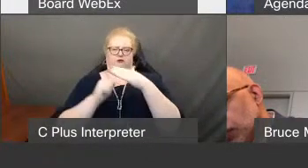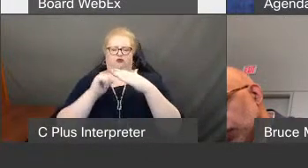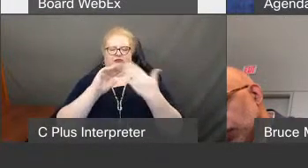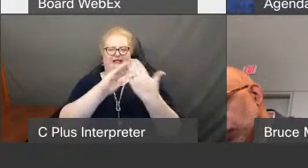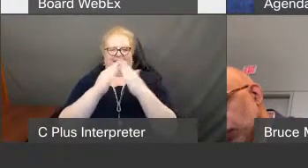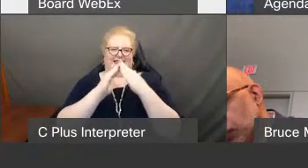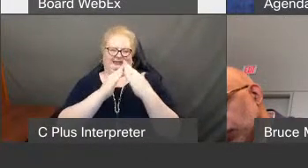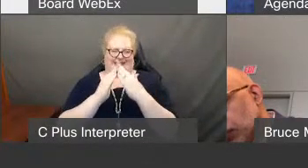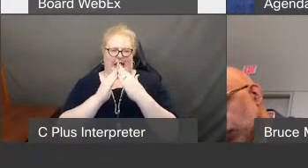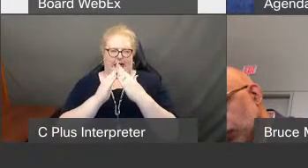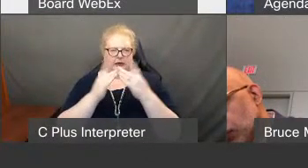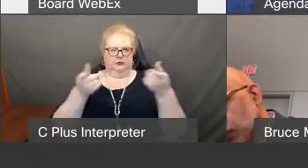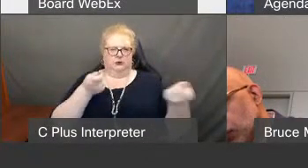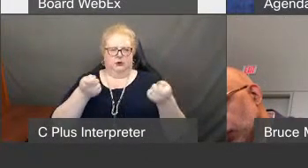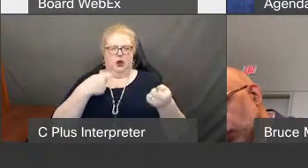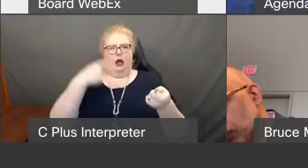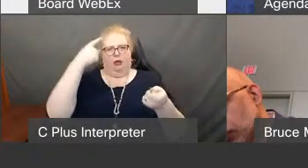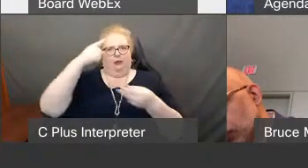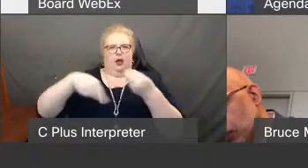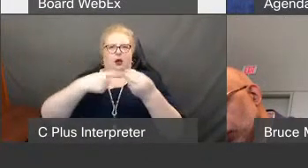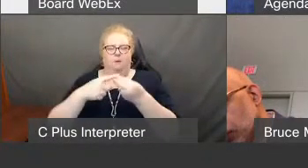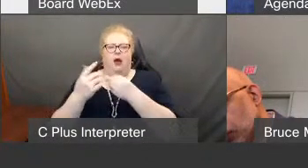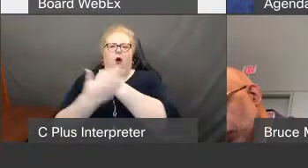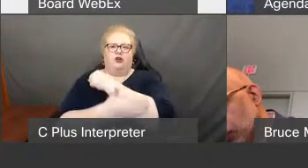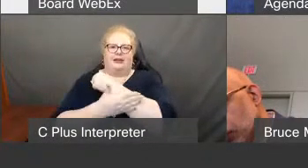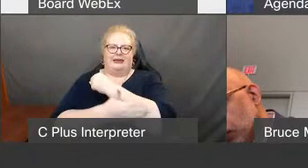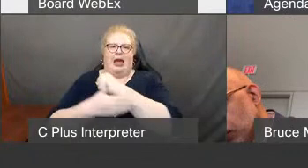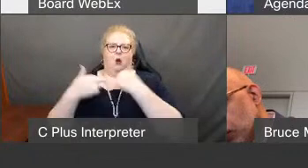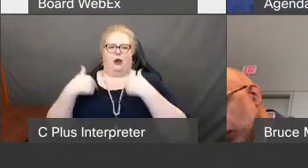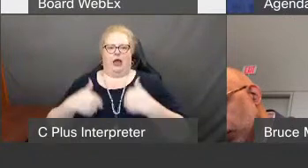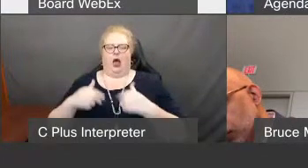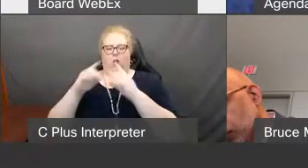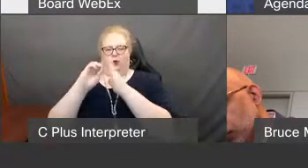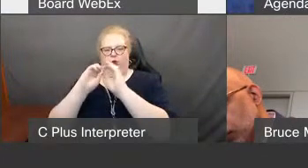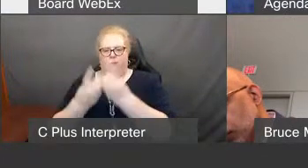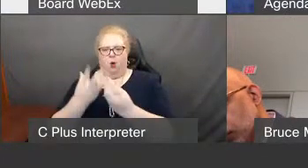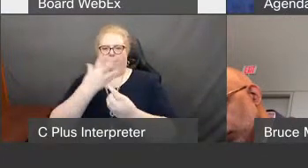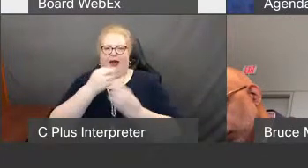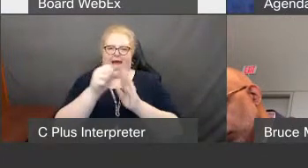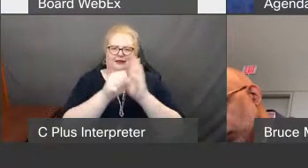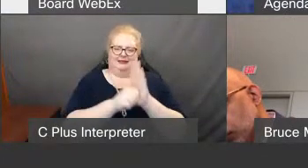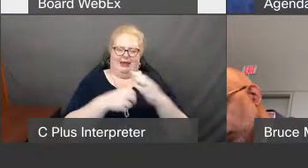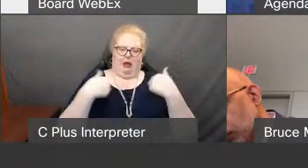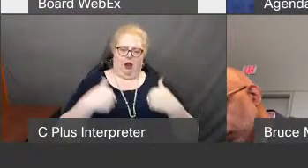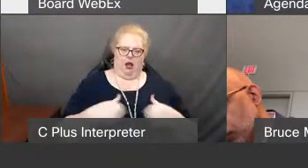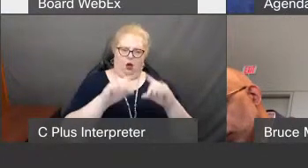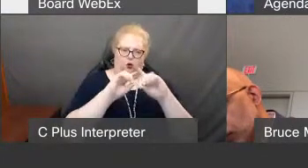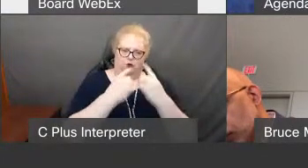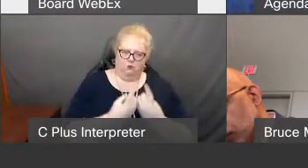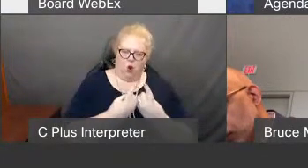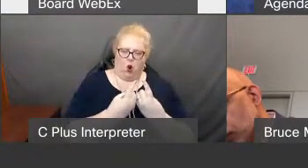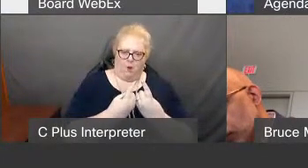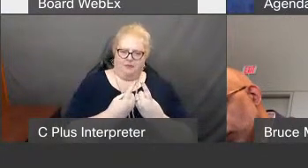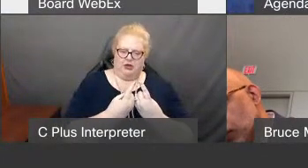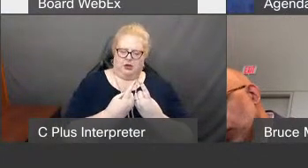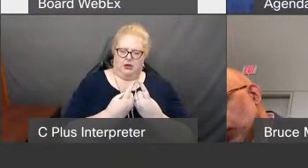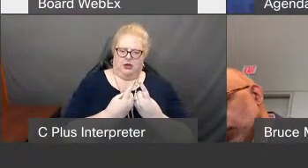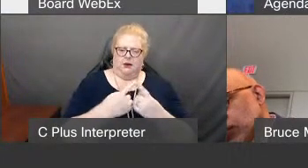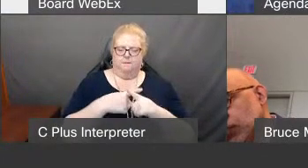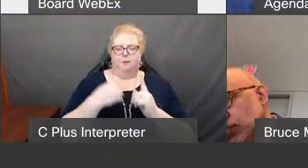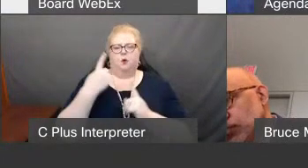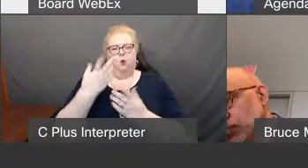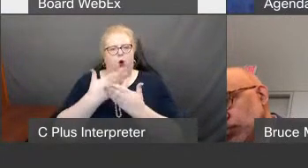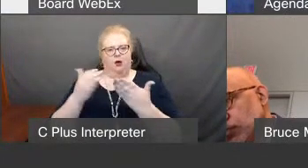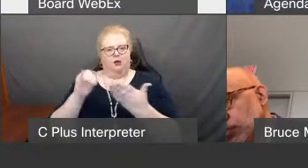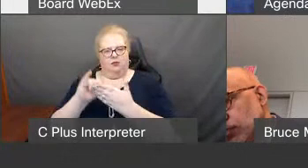public health, I think of the county health department and the state health department that were kind of out. The one thing that did chime in